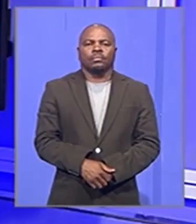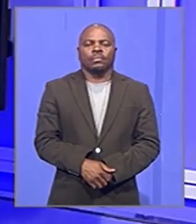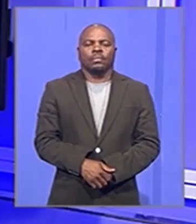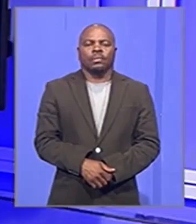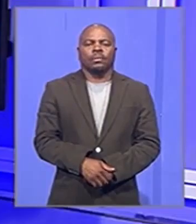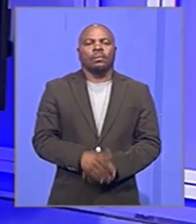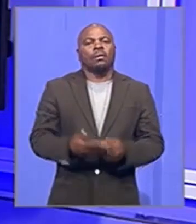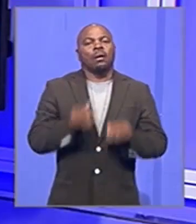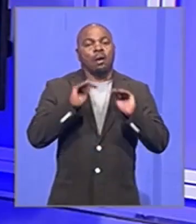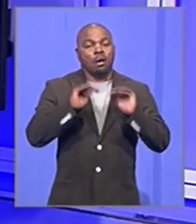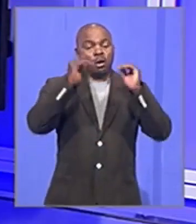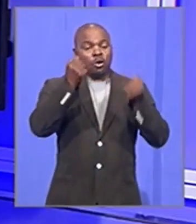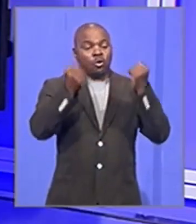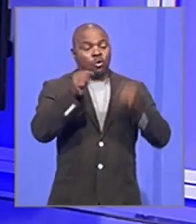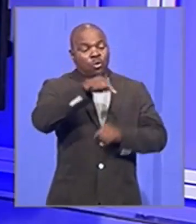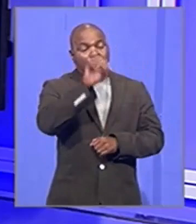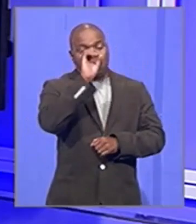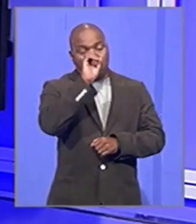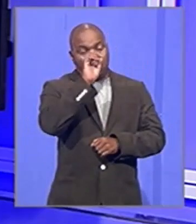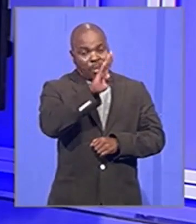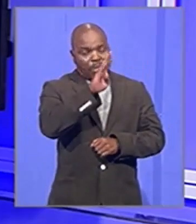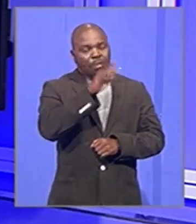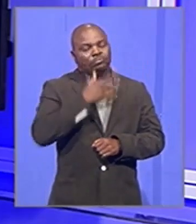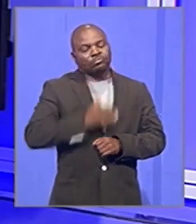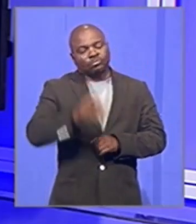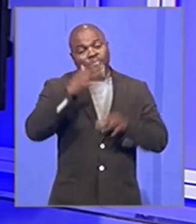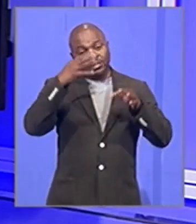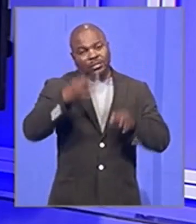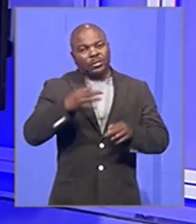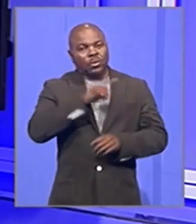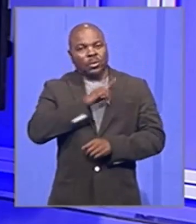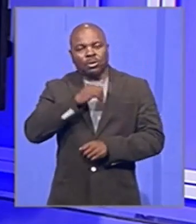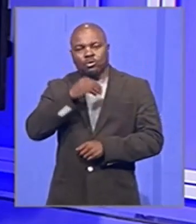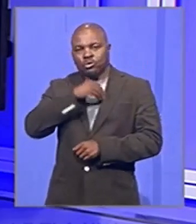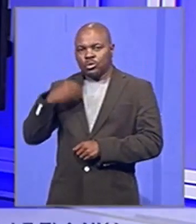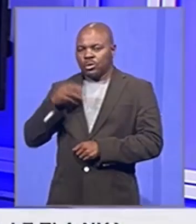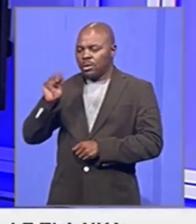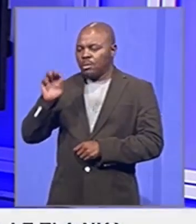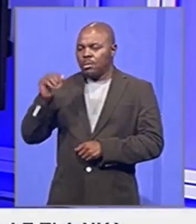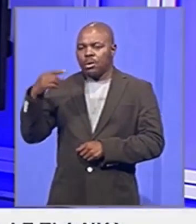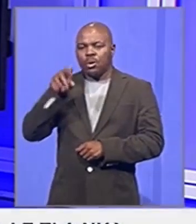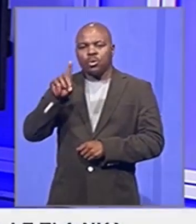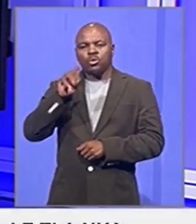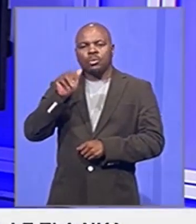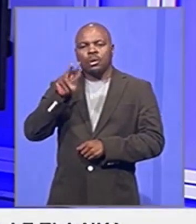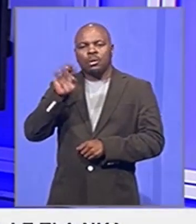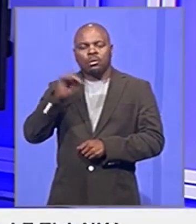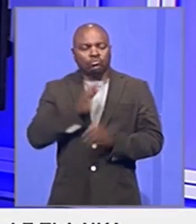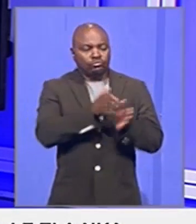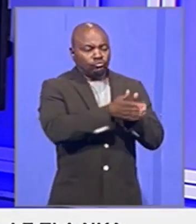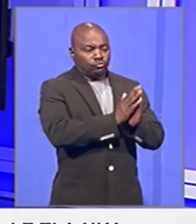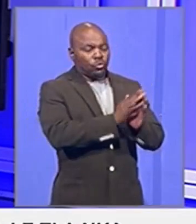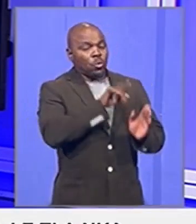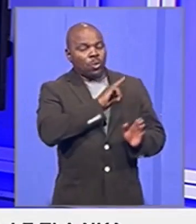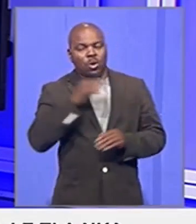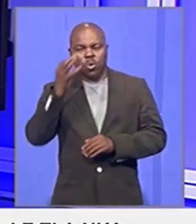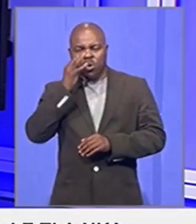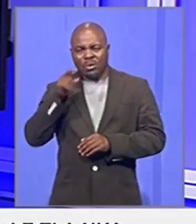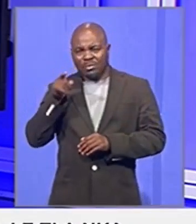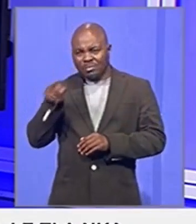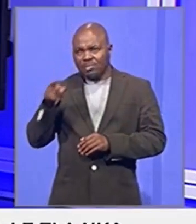Lekgotla le phahameng la dinyewe le Bloemfontein le lebeletswe ho nka qeto kopong ya Ngaka Nandipha Magudumana e phepetsang ho tshwarwa ha hae Tanzania